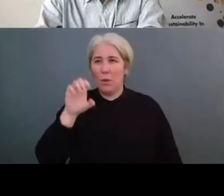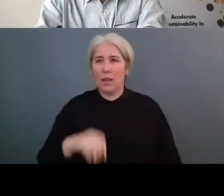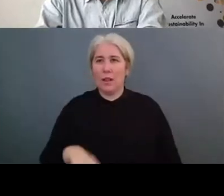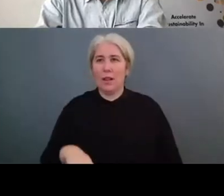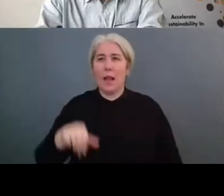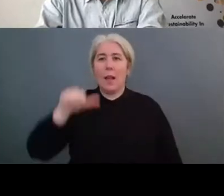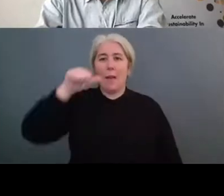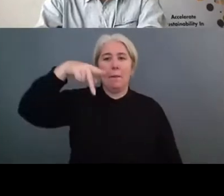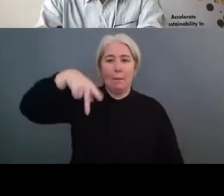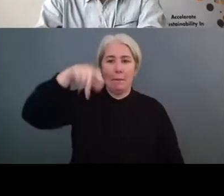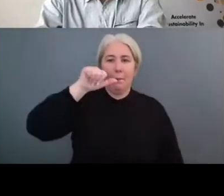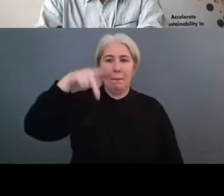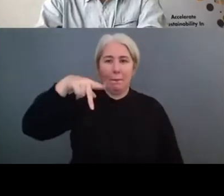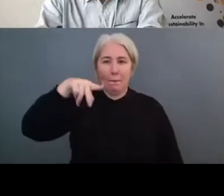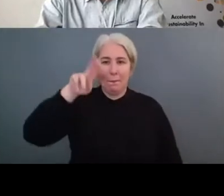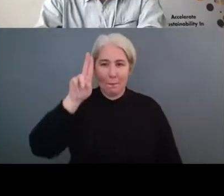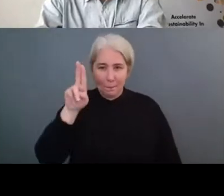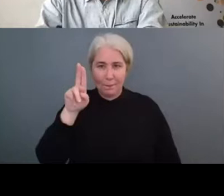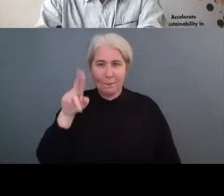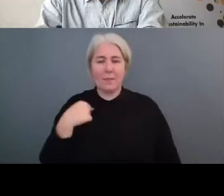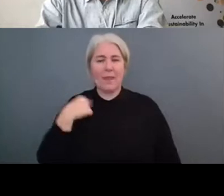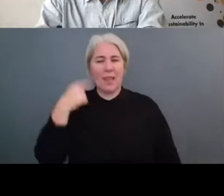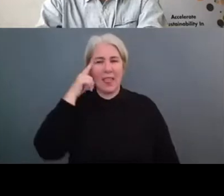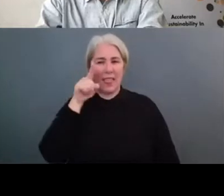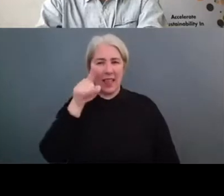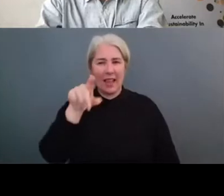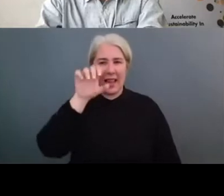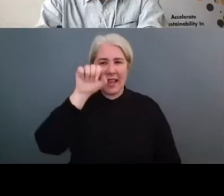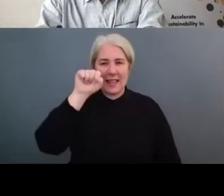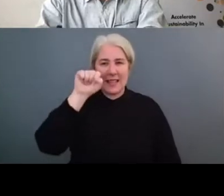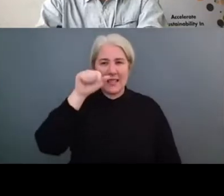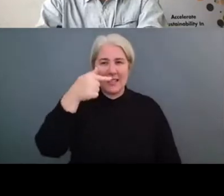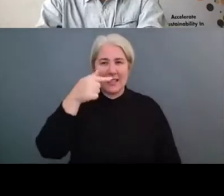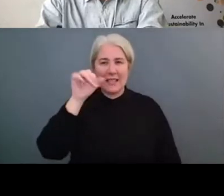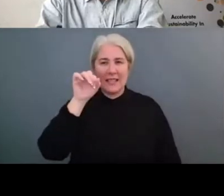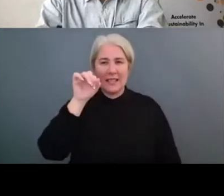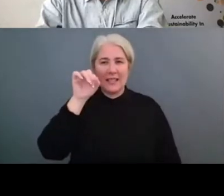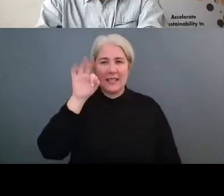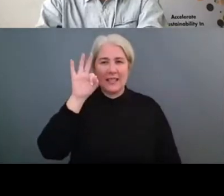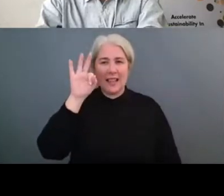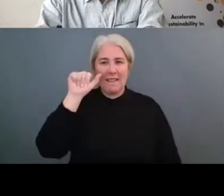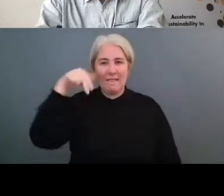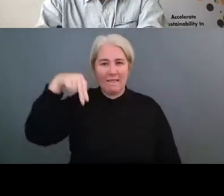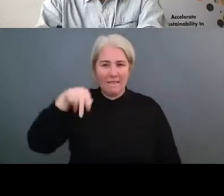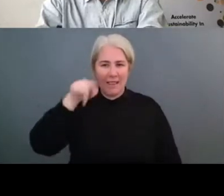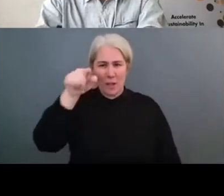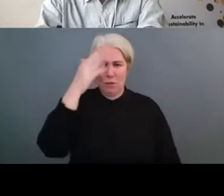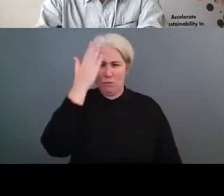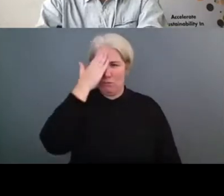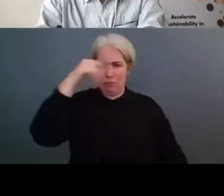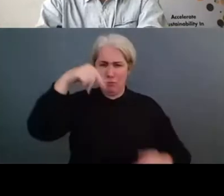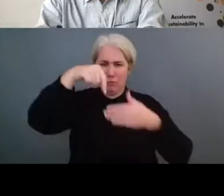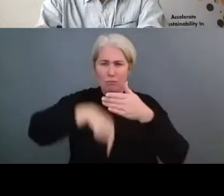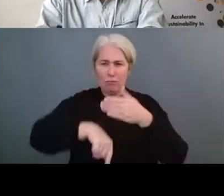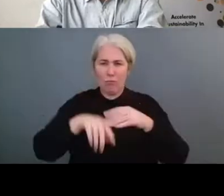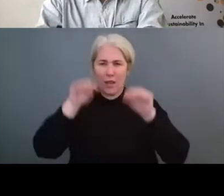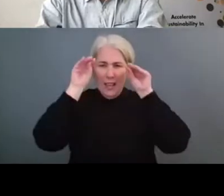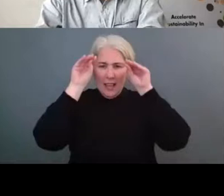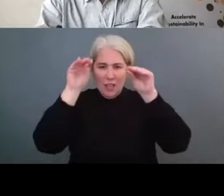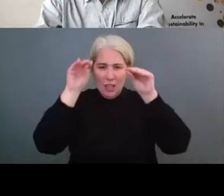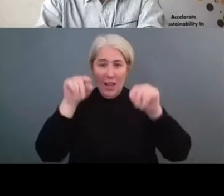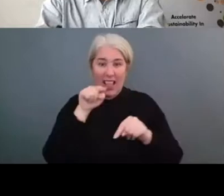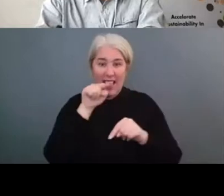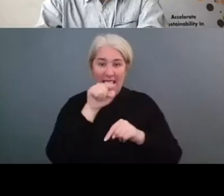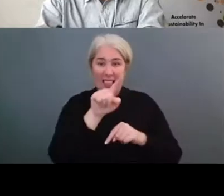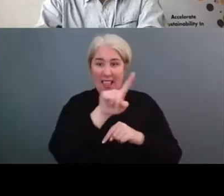because I mean, it's related to education, and I know that you have a lot of experience and background with this. But the question that I chose